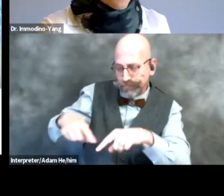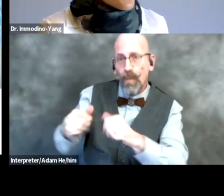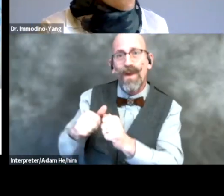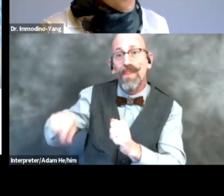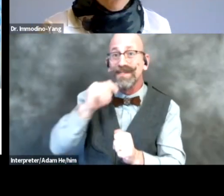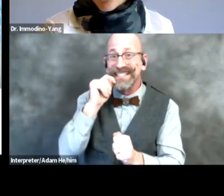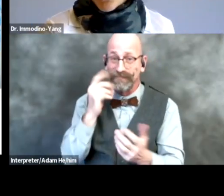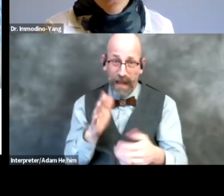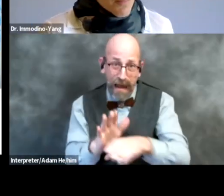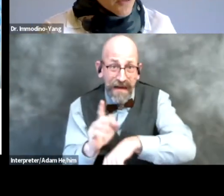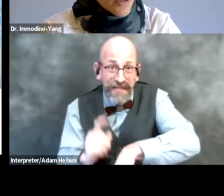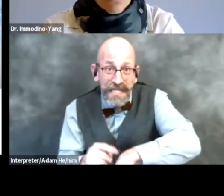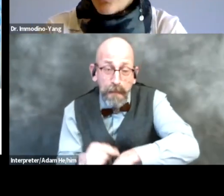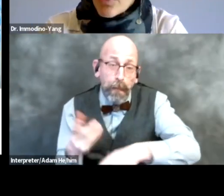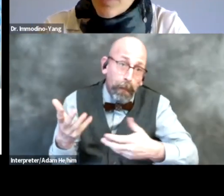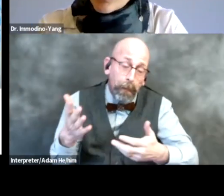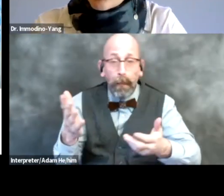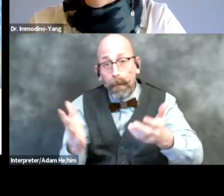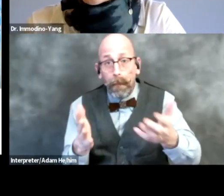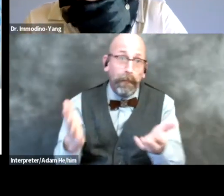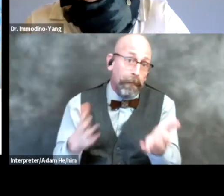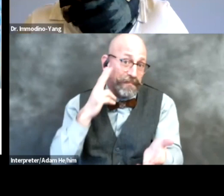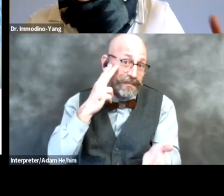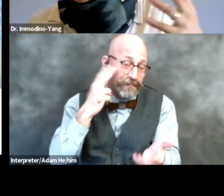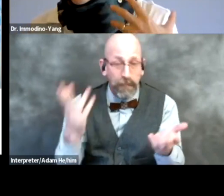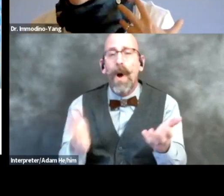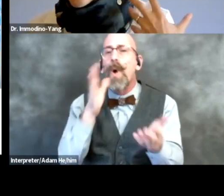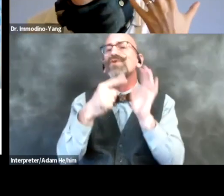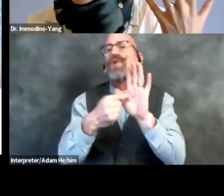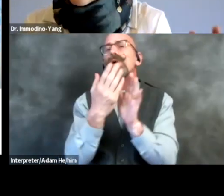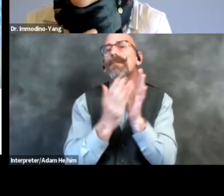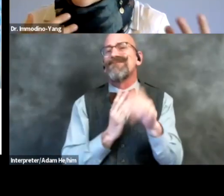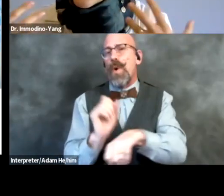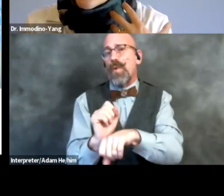some of the work that we've been doing with neuroimaging and